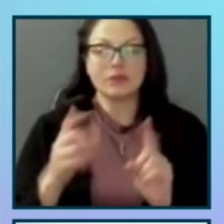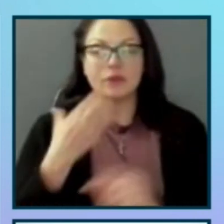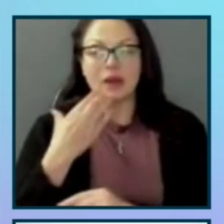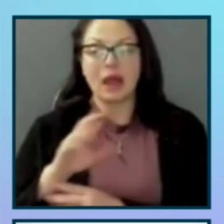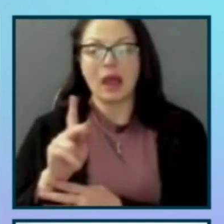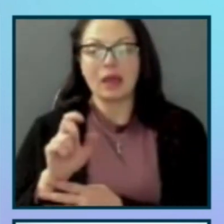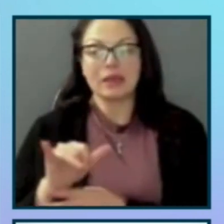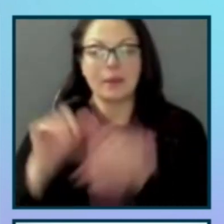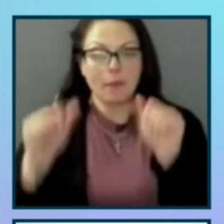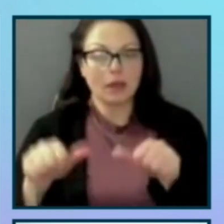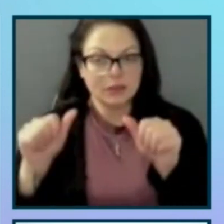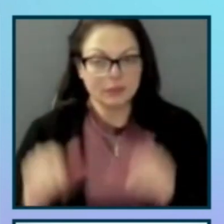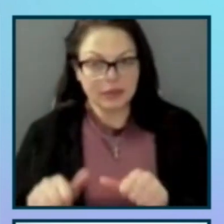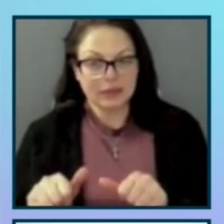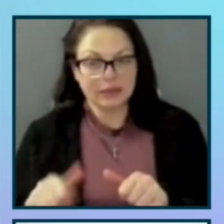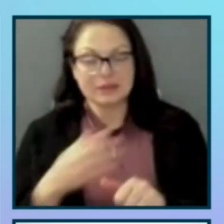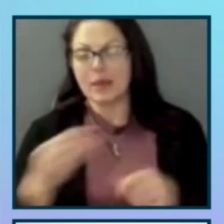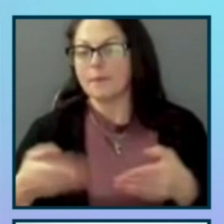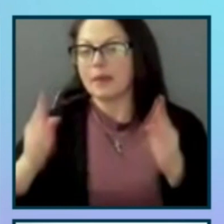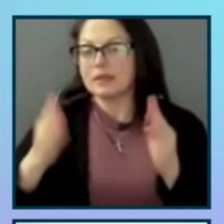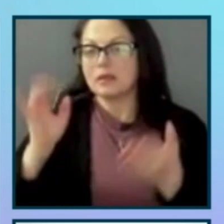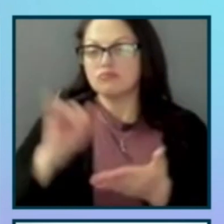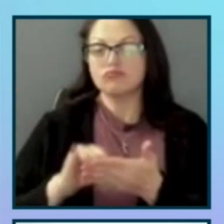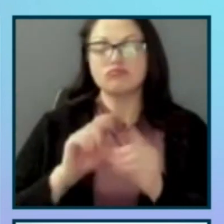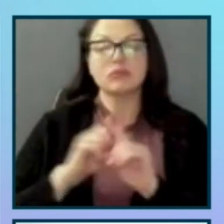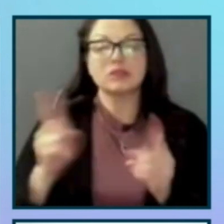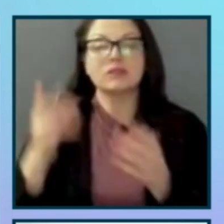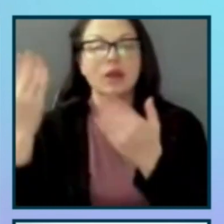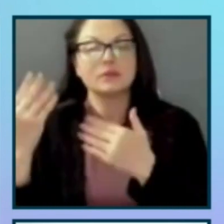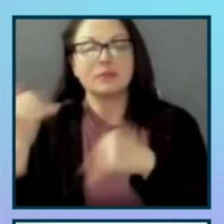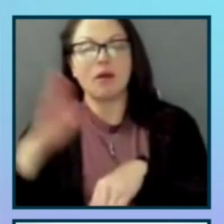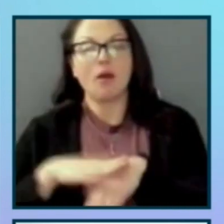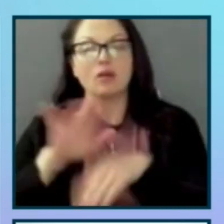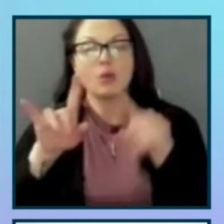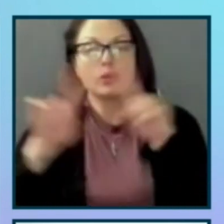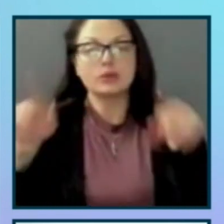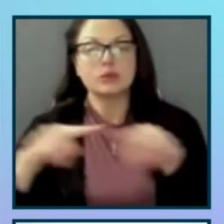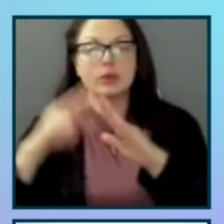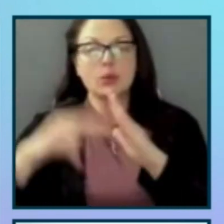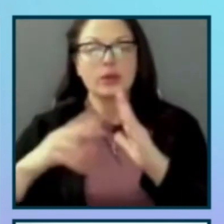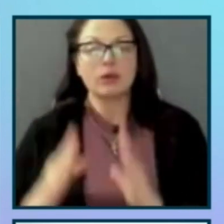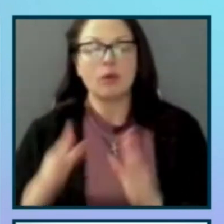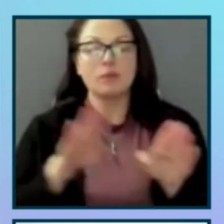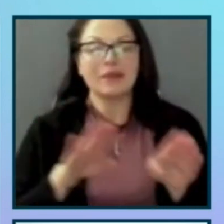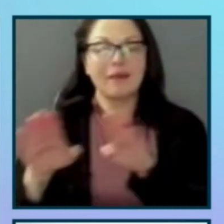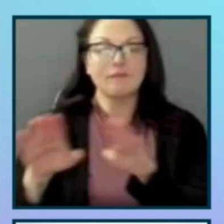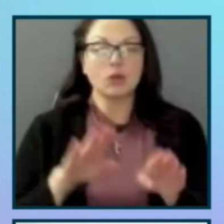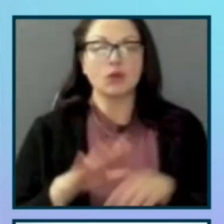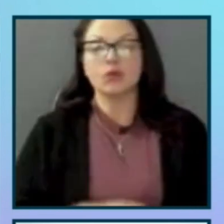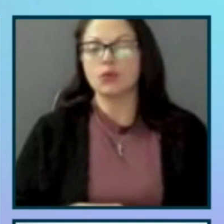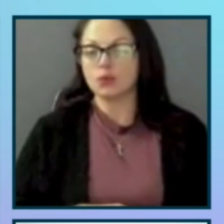paying attention to all of those. Differing expectations on your screen reader behavior. So for